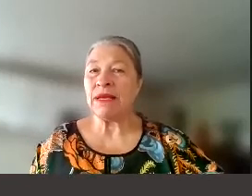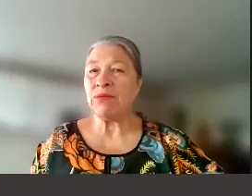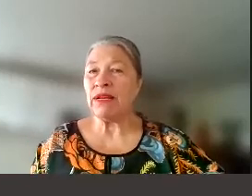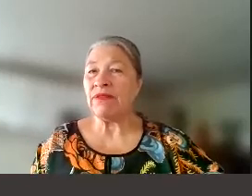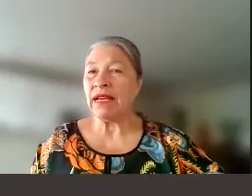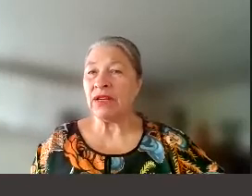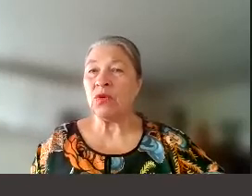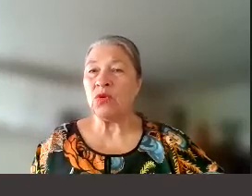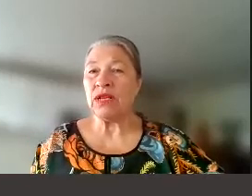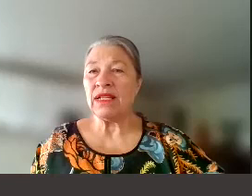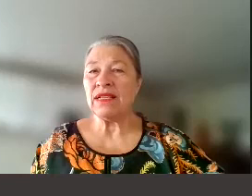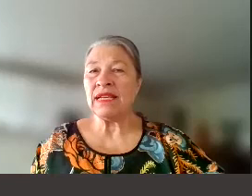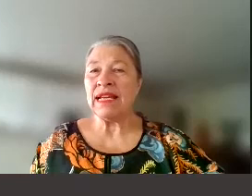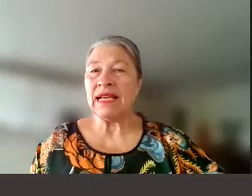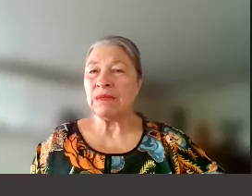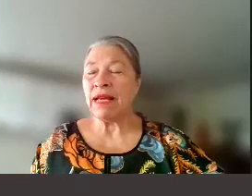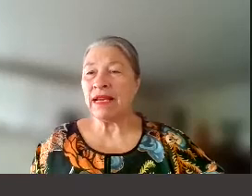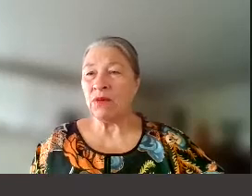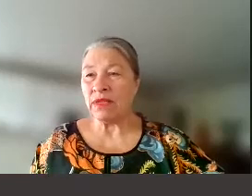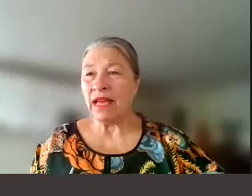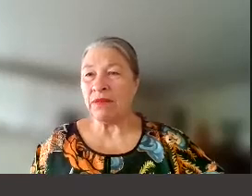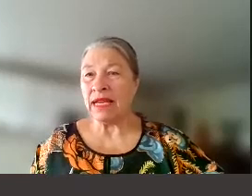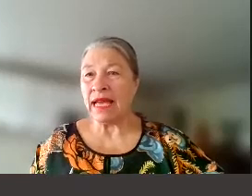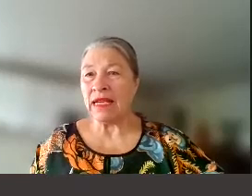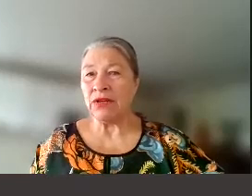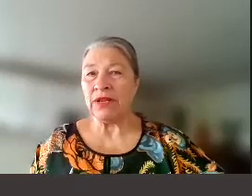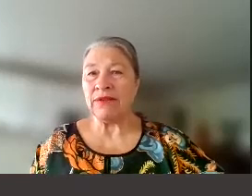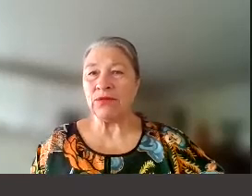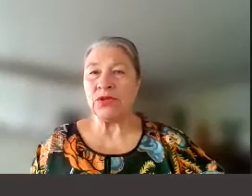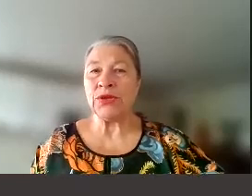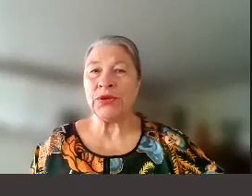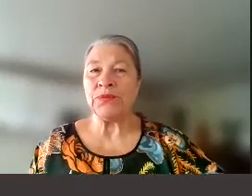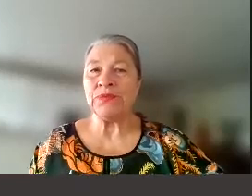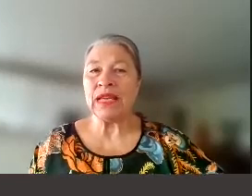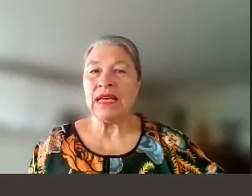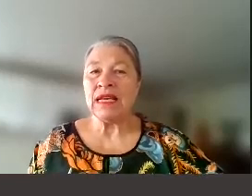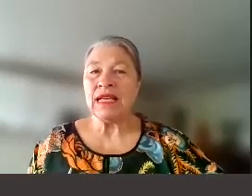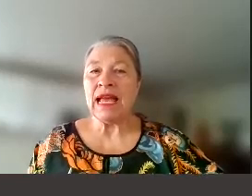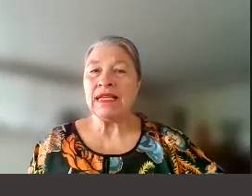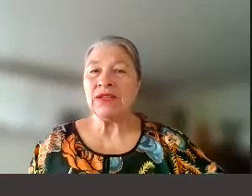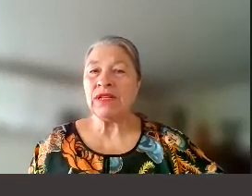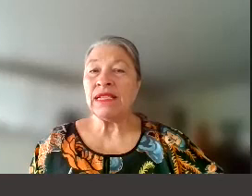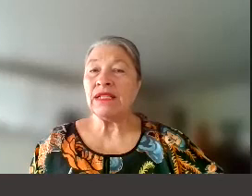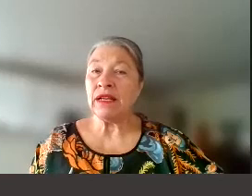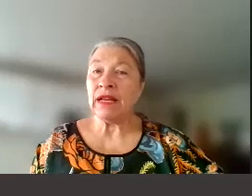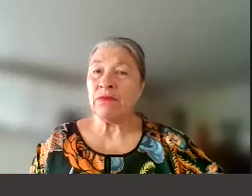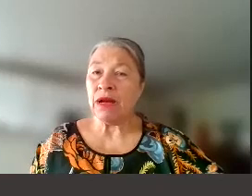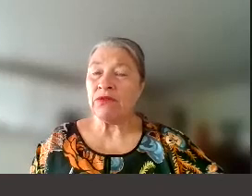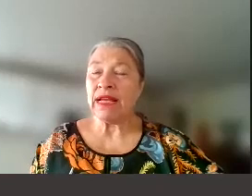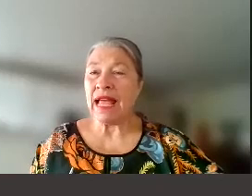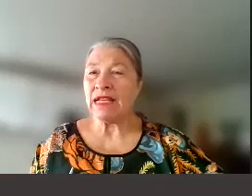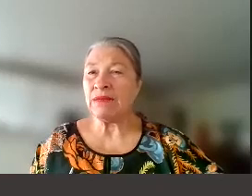at people living in Auckland, explaining what's happening at alert level 2. And it's written in Te